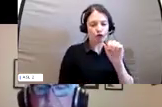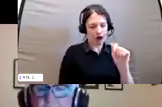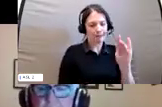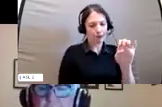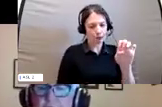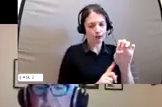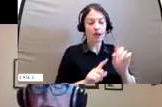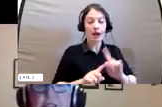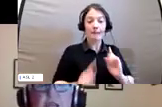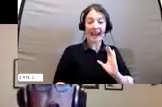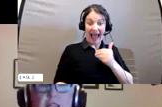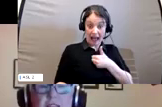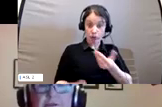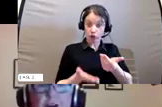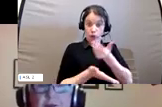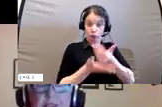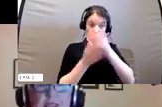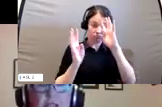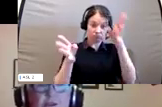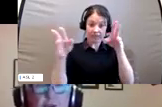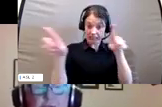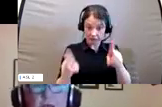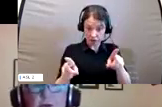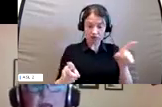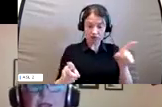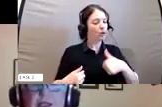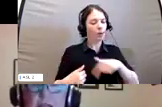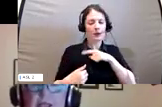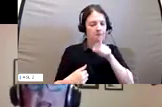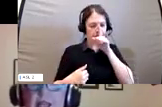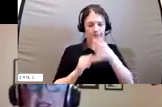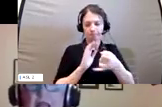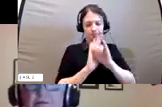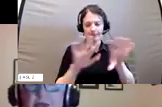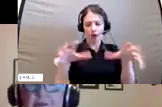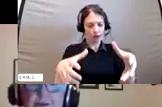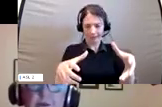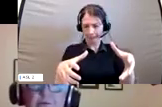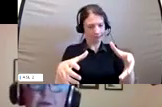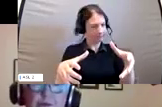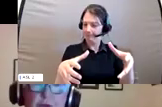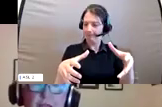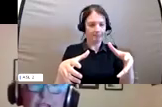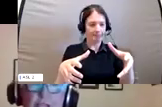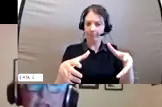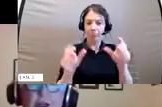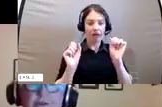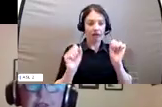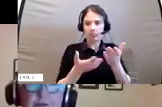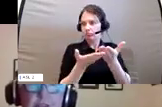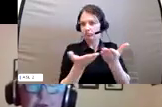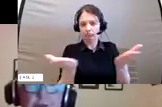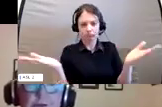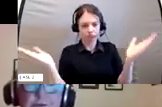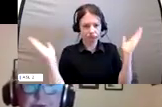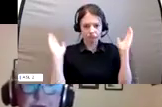definition is that we do not identify a particular group. We understand that it can be from a broad range